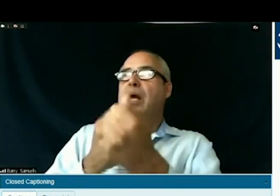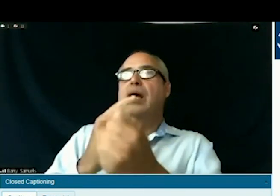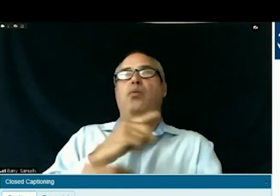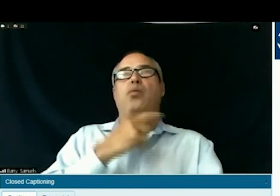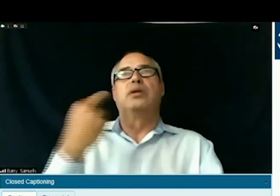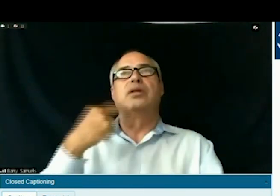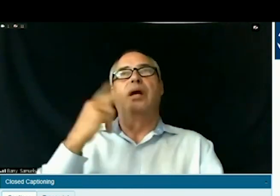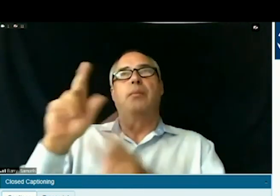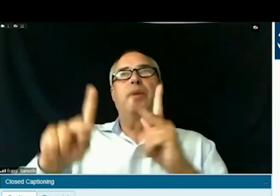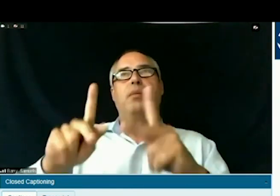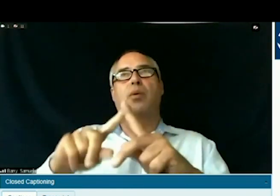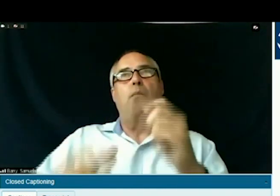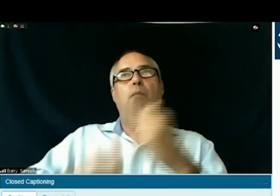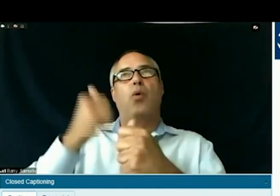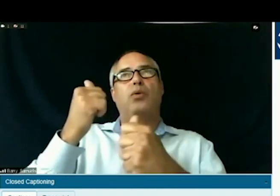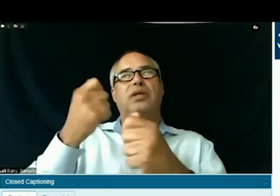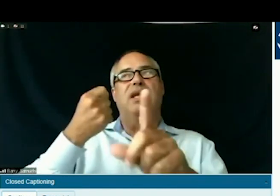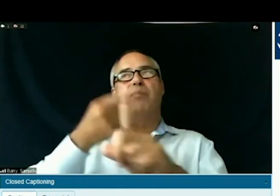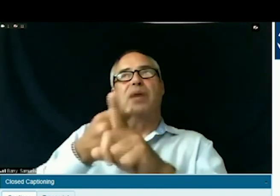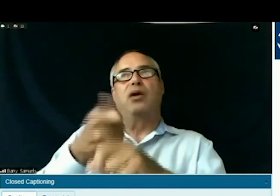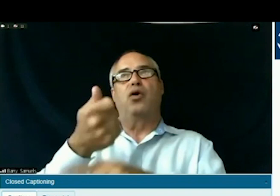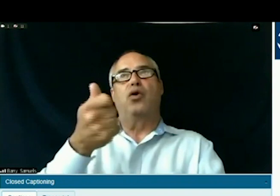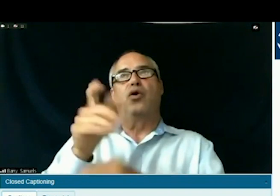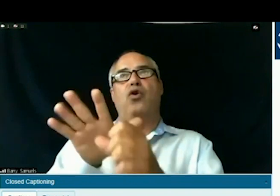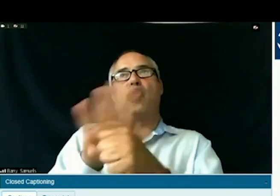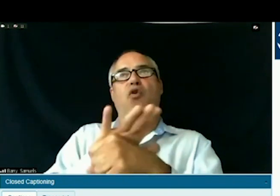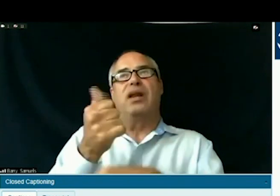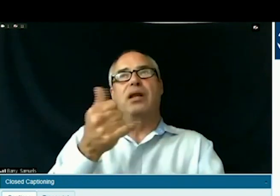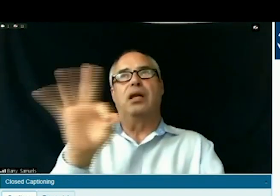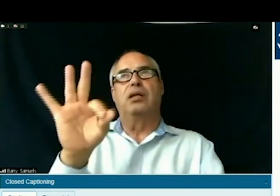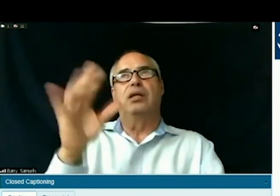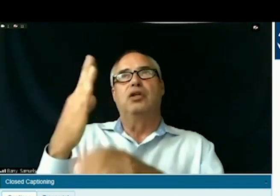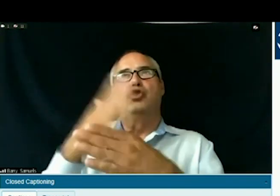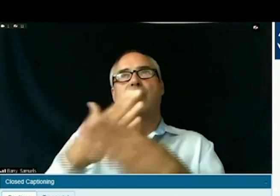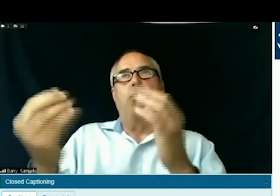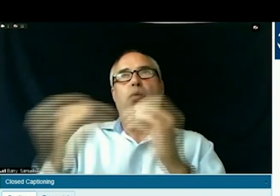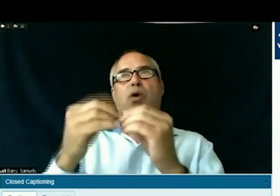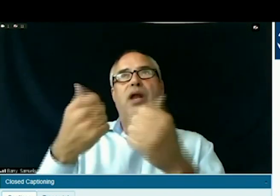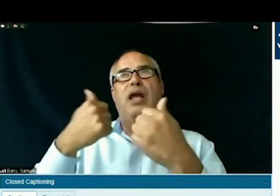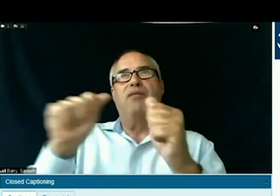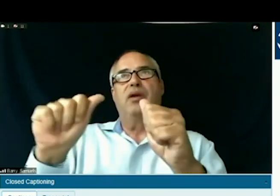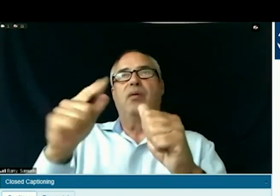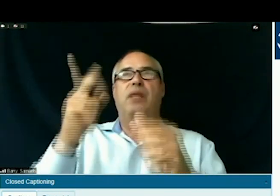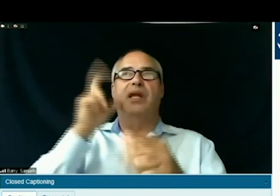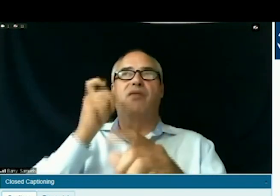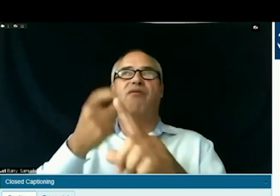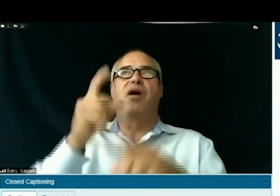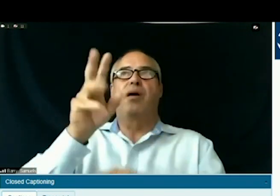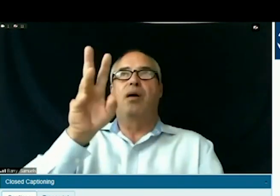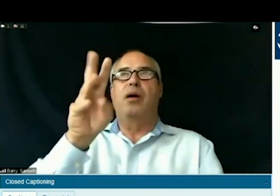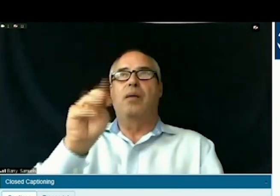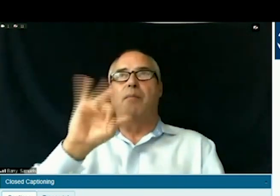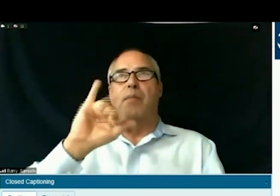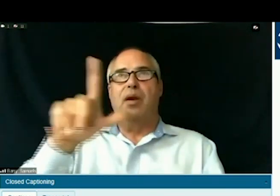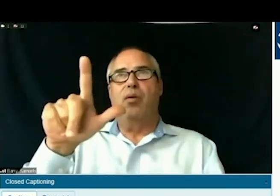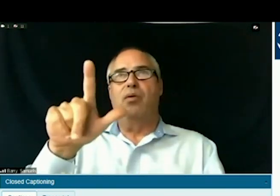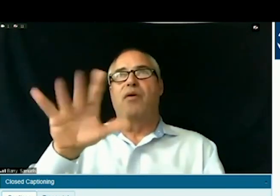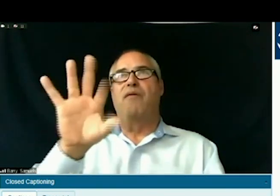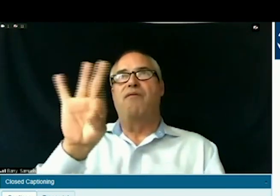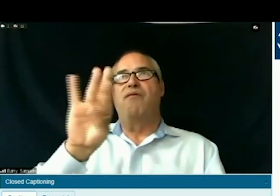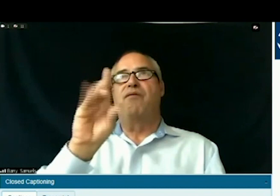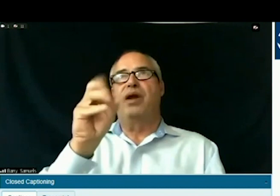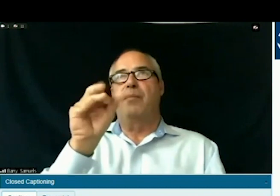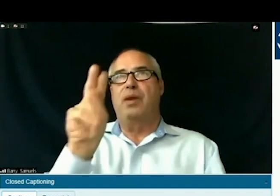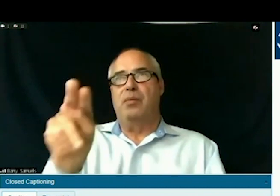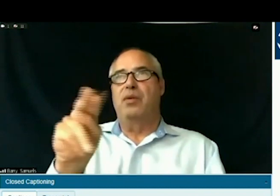by COVID-19. To share more about their efforts, we'll hear from Merrill Friedman, Anthem's Senior Director of Disability